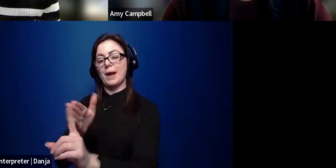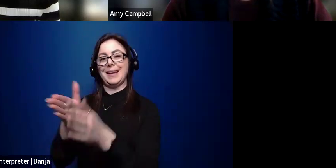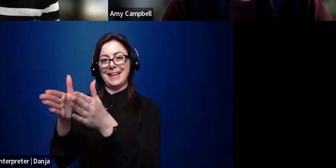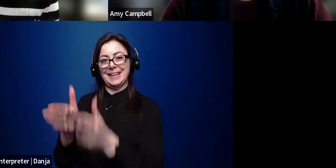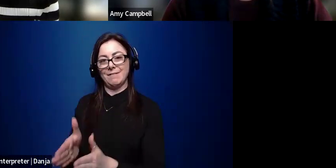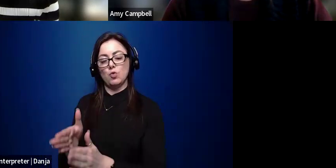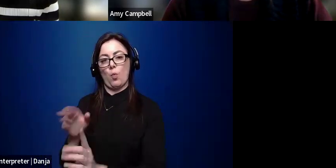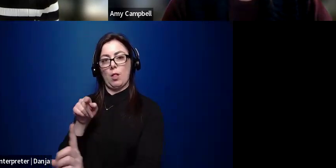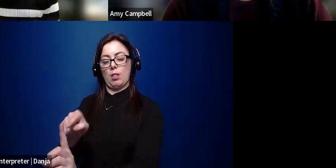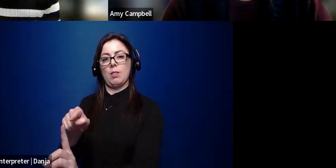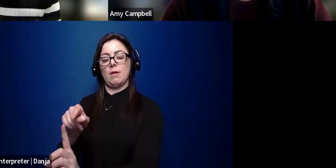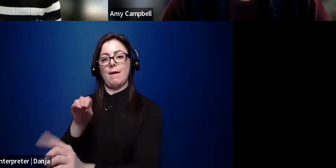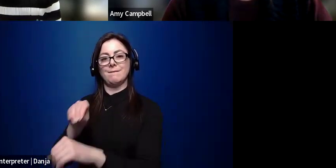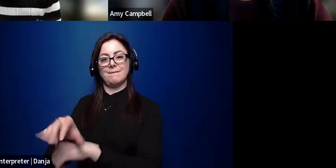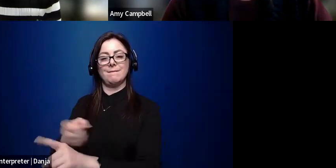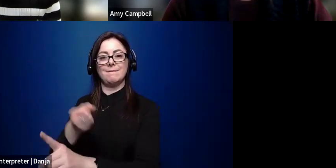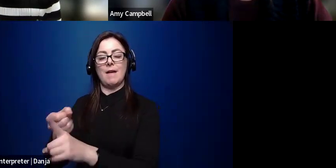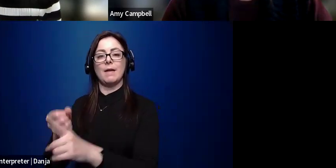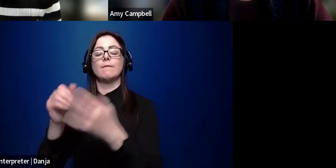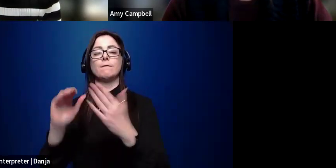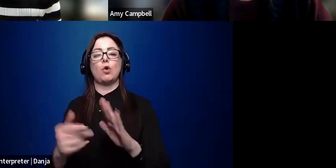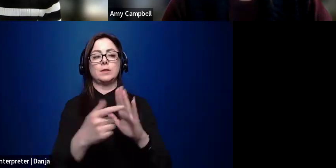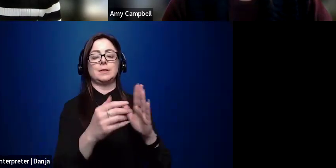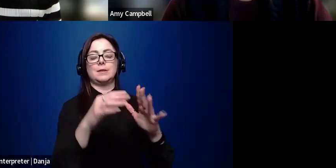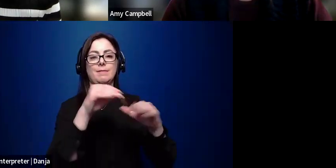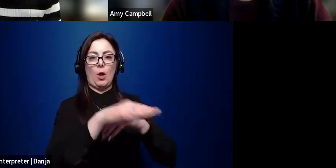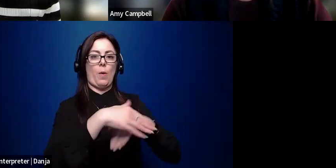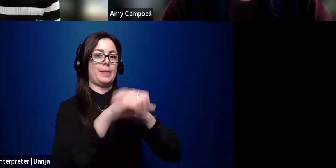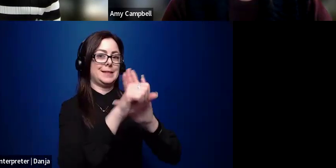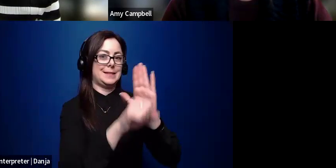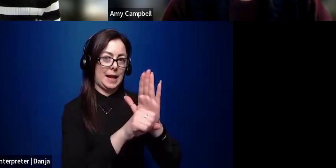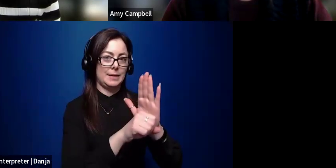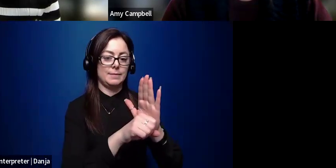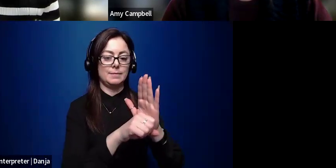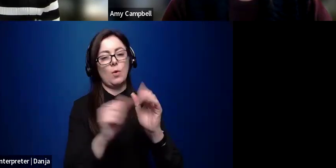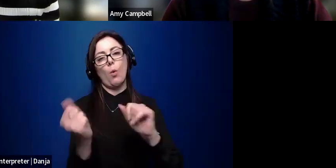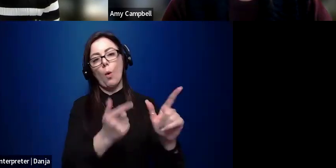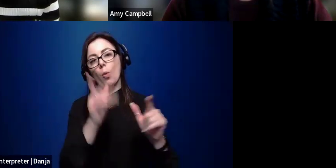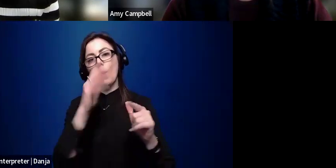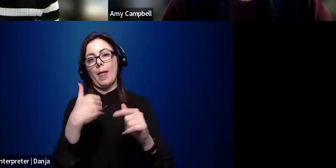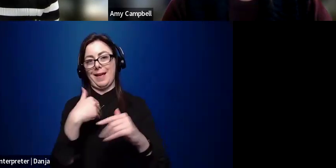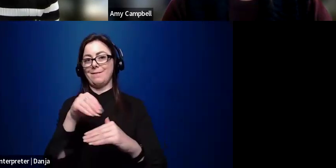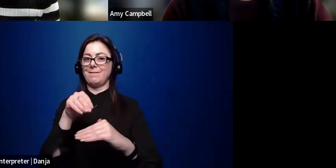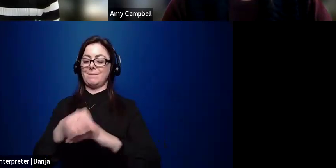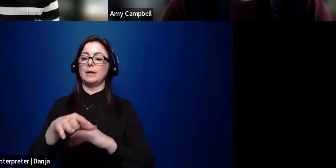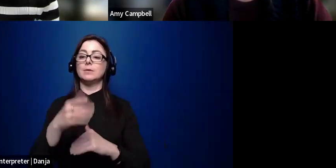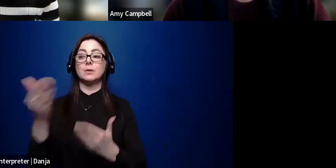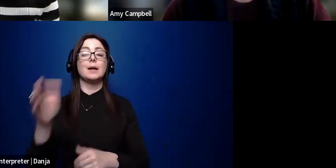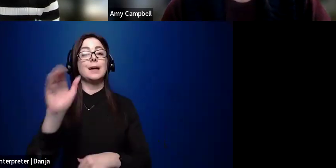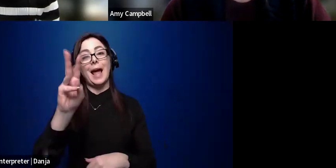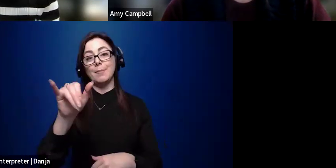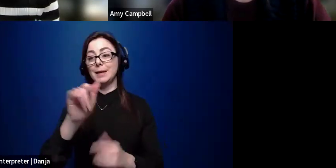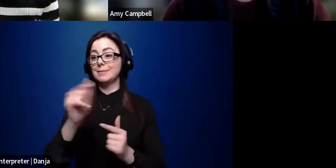rather than on the state budget. So I'm going to turn it over to Amy and let her do the hard part